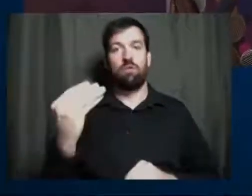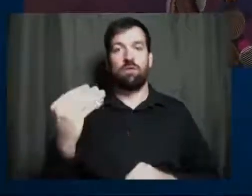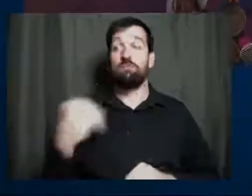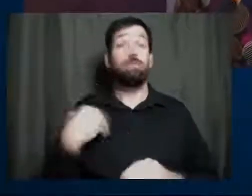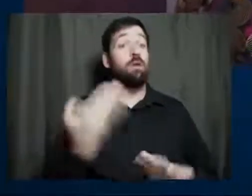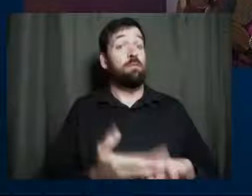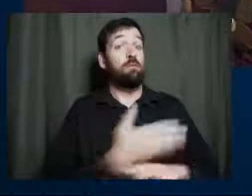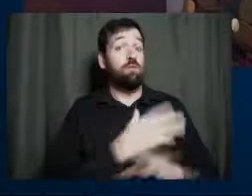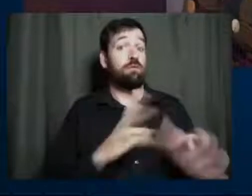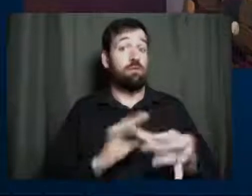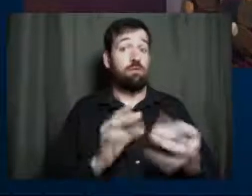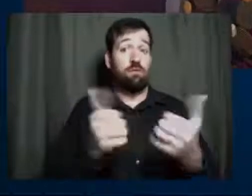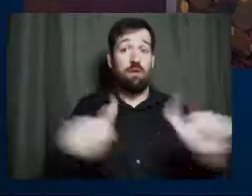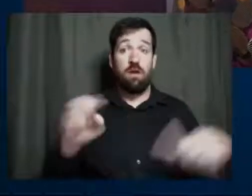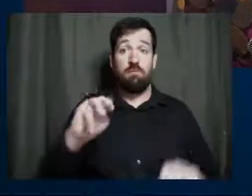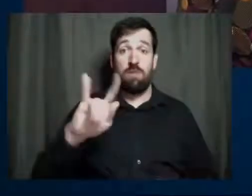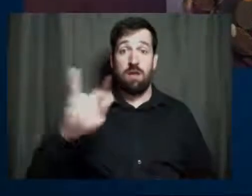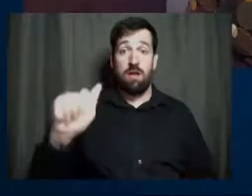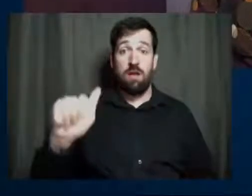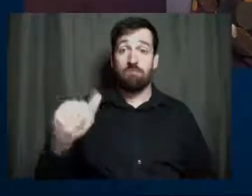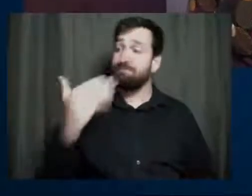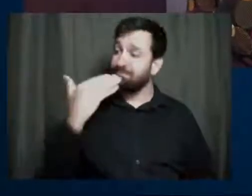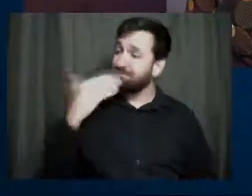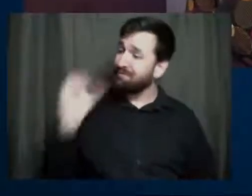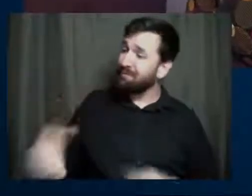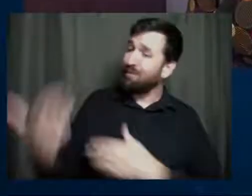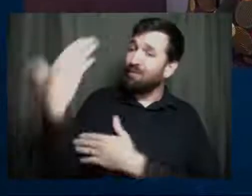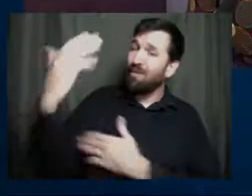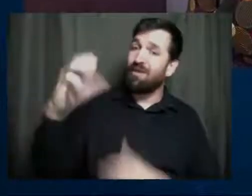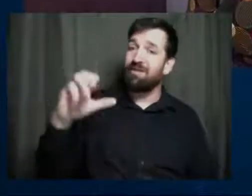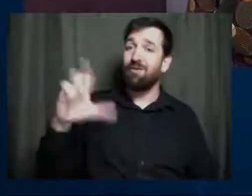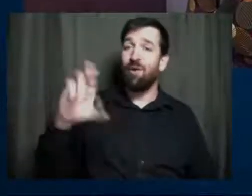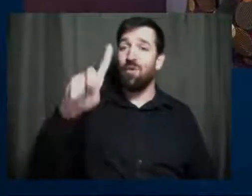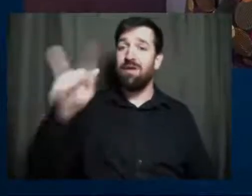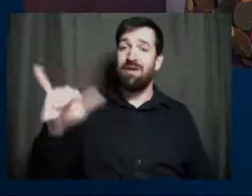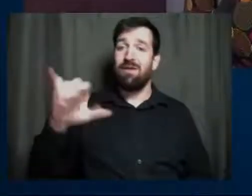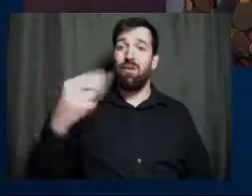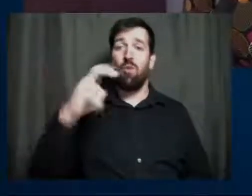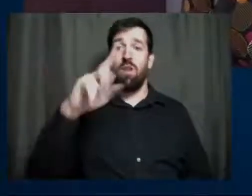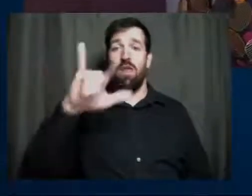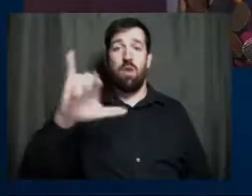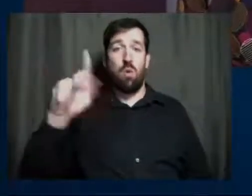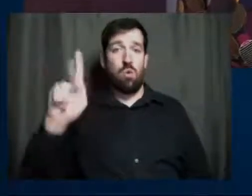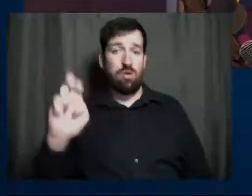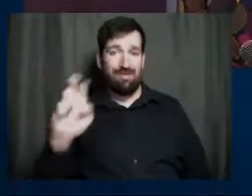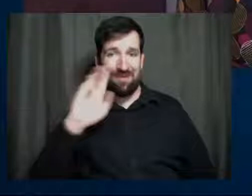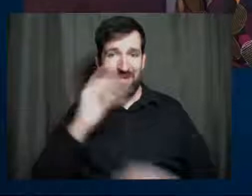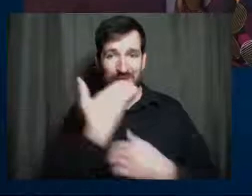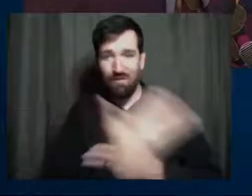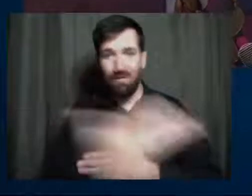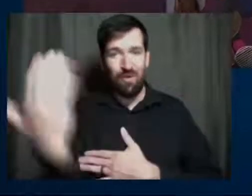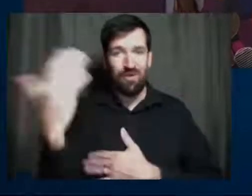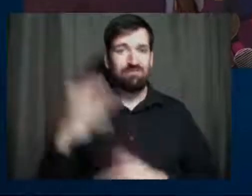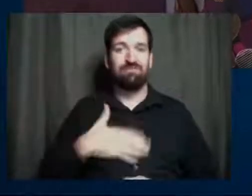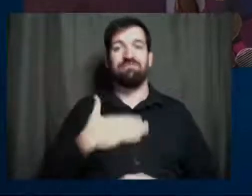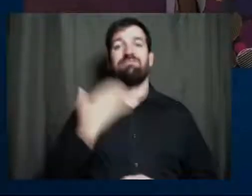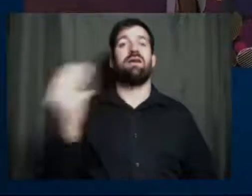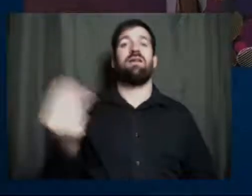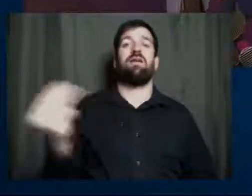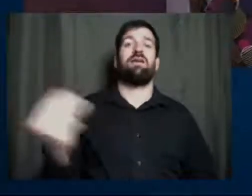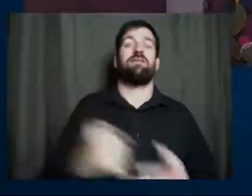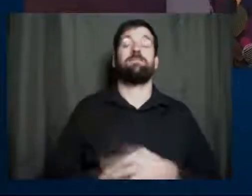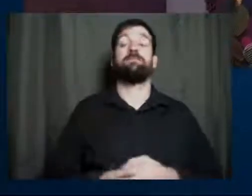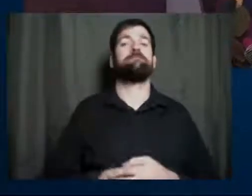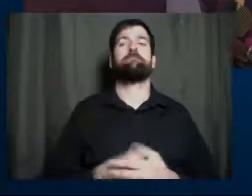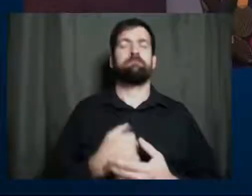reporter questions on the line? Sure. Good morning. Cody Holyoke with Channel 9. Hey, Cody. Good morning. Hi, everybody. Happy Monday. Was